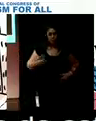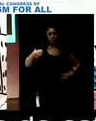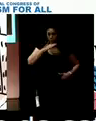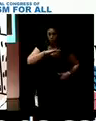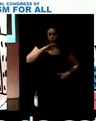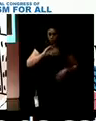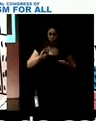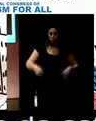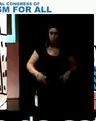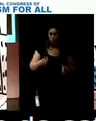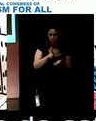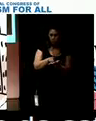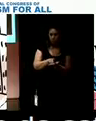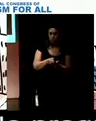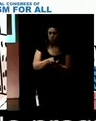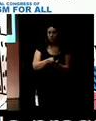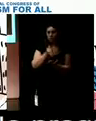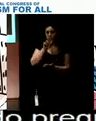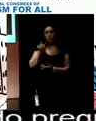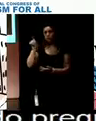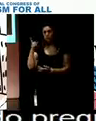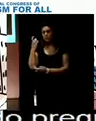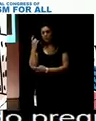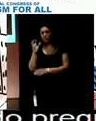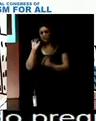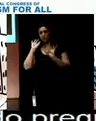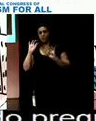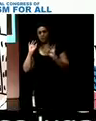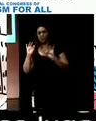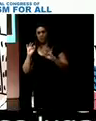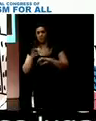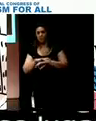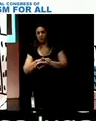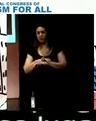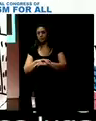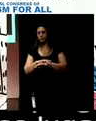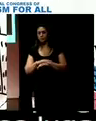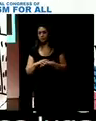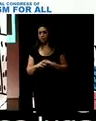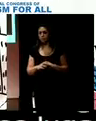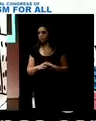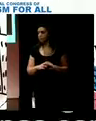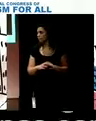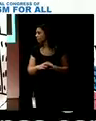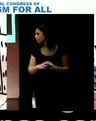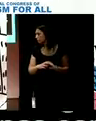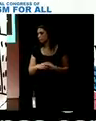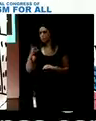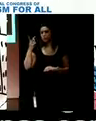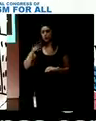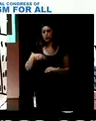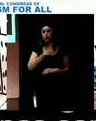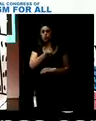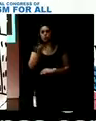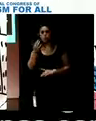with special needs. So, I mean, this is a figure that should not be neglected. When we